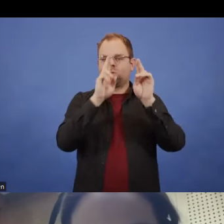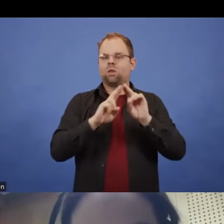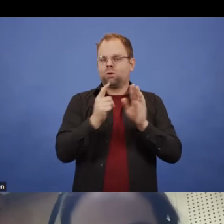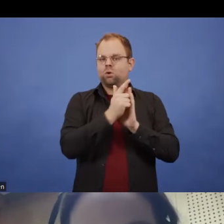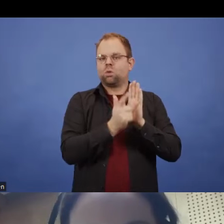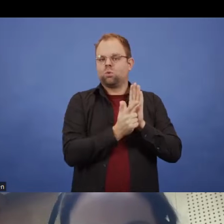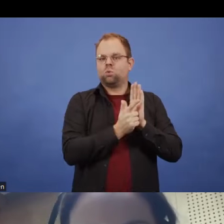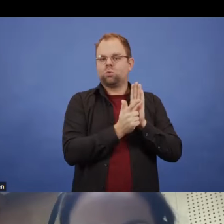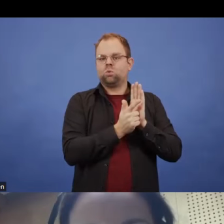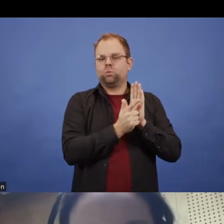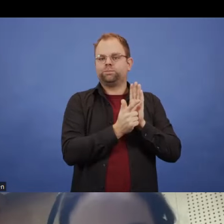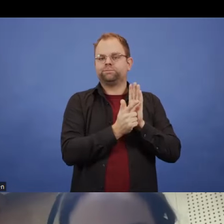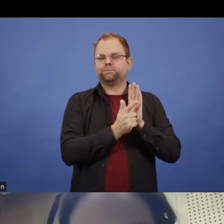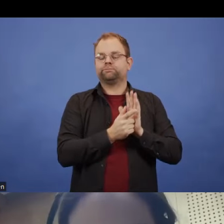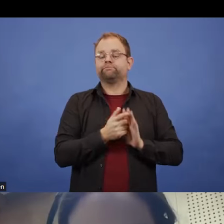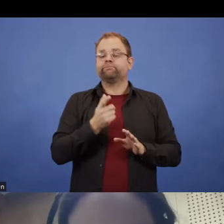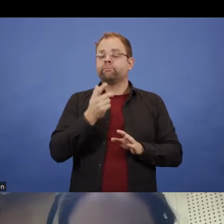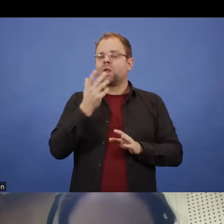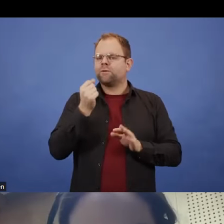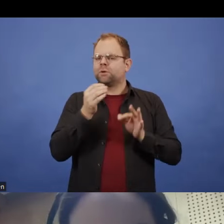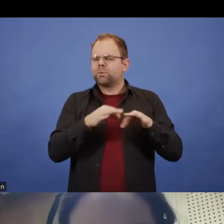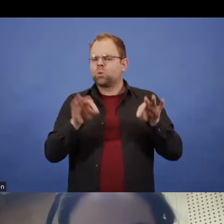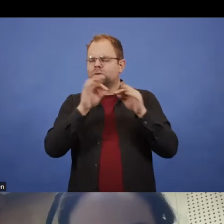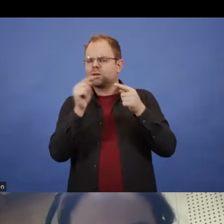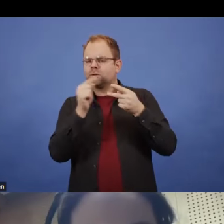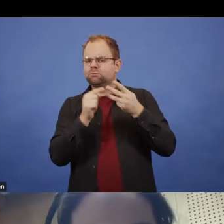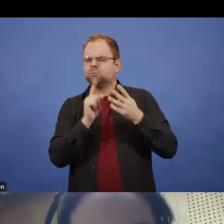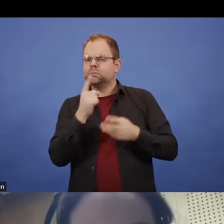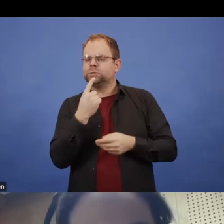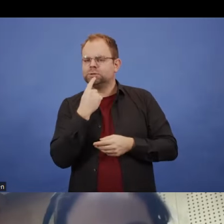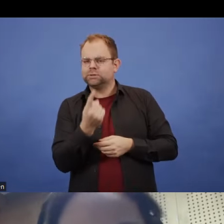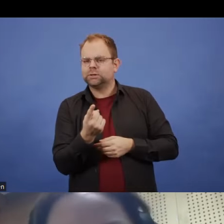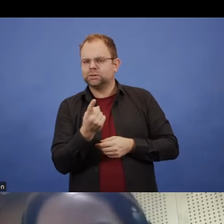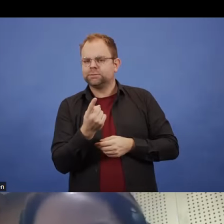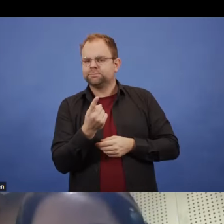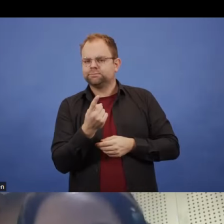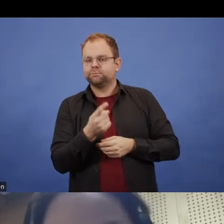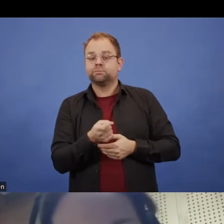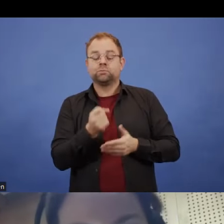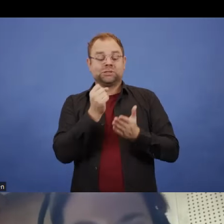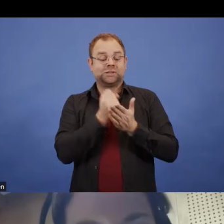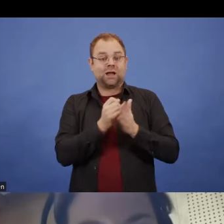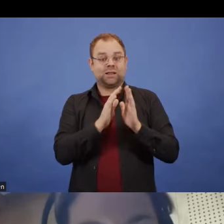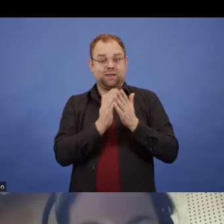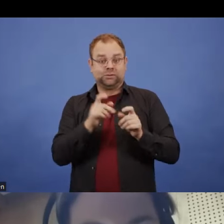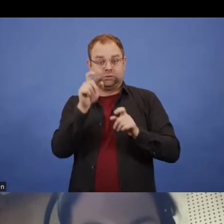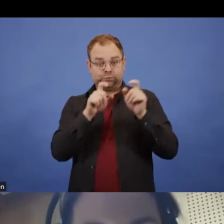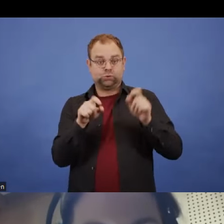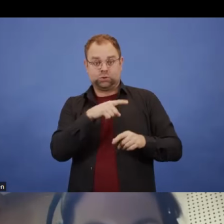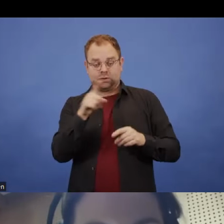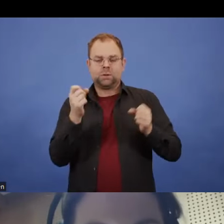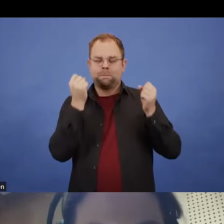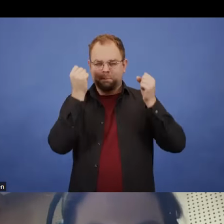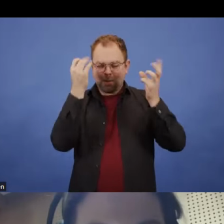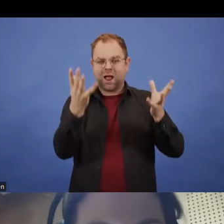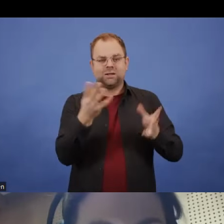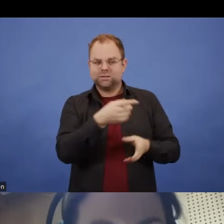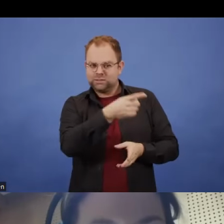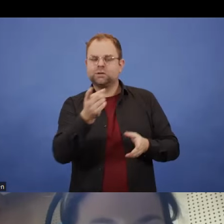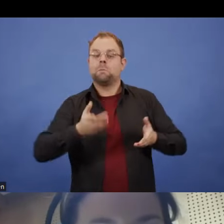stateless, but people can also become stateless later in life. And we'll look at that more closely when we talk about causes